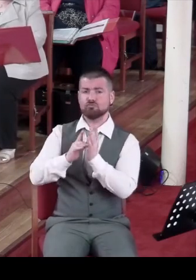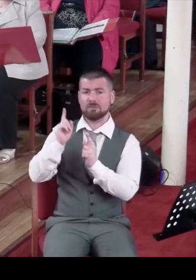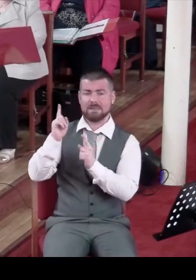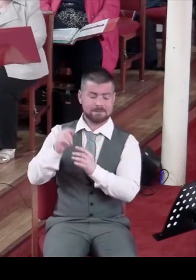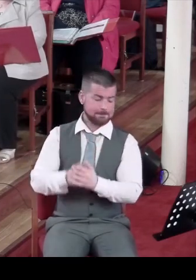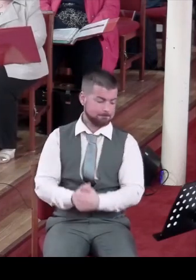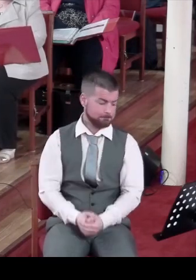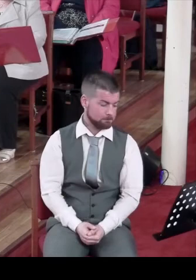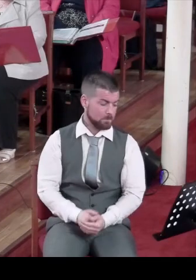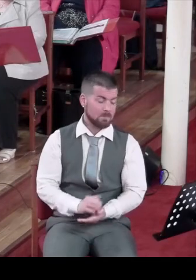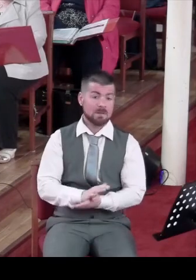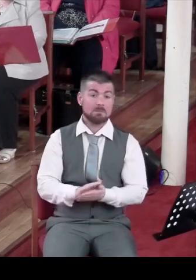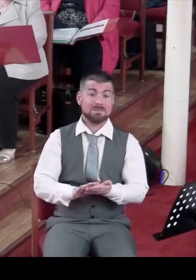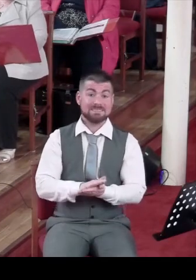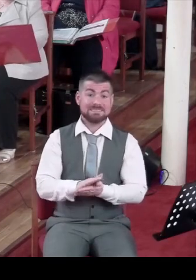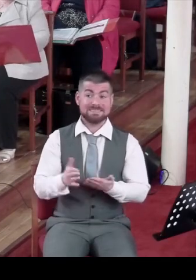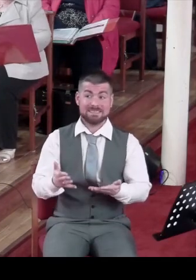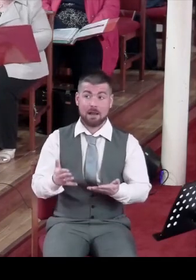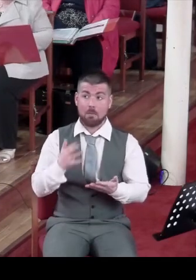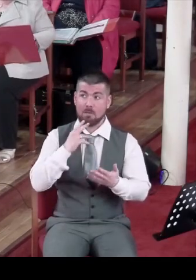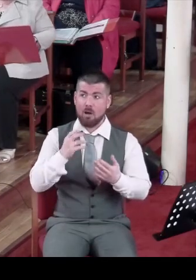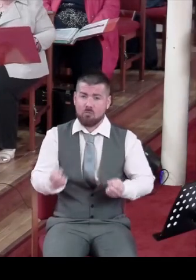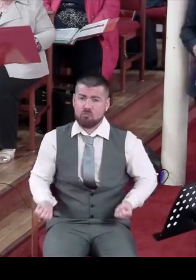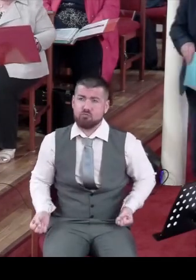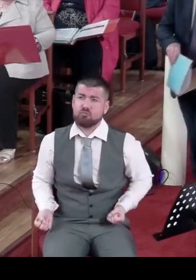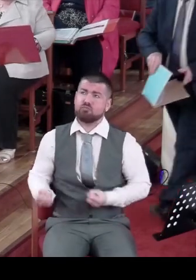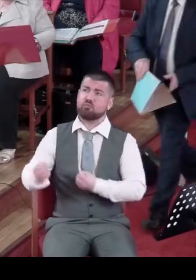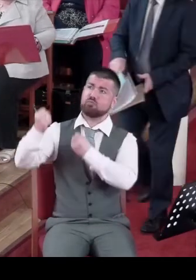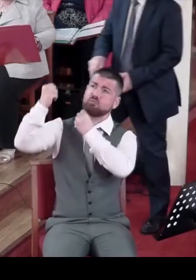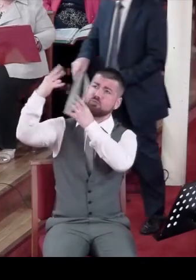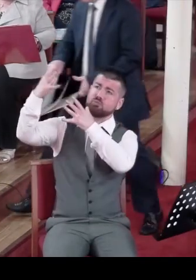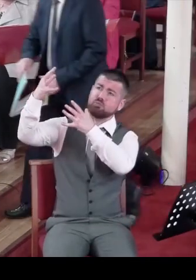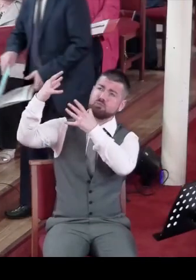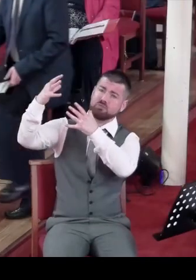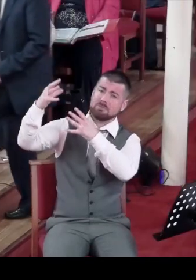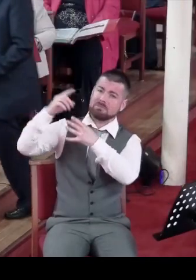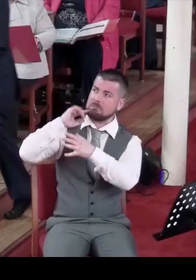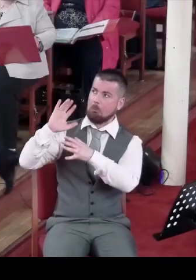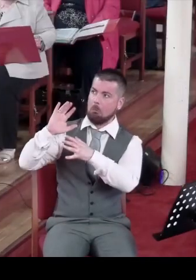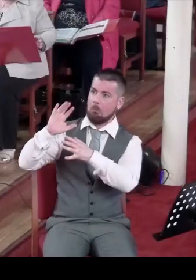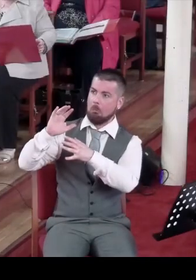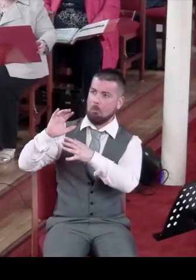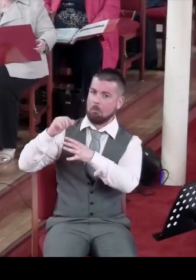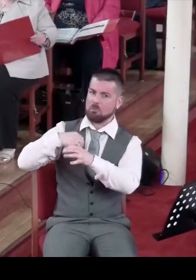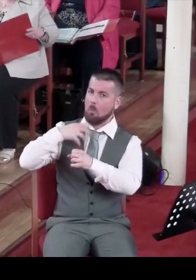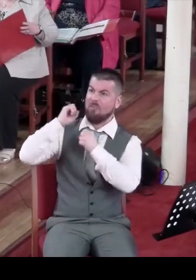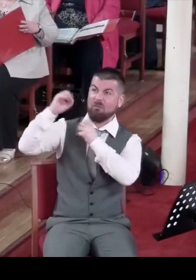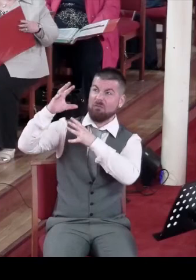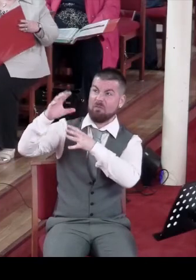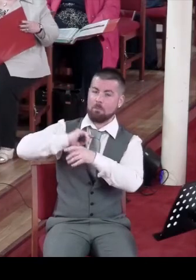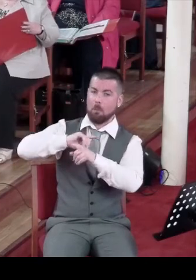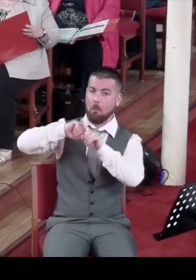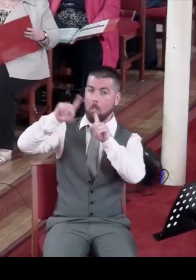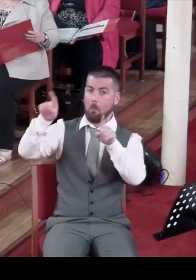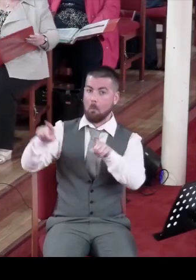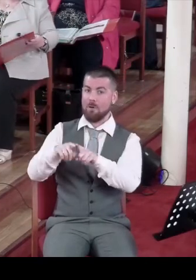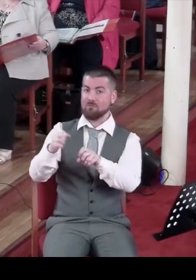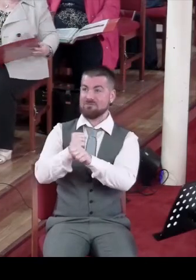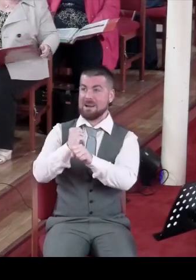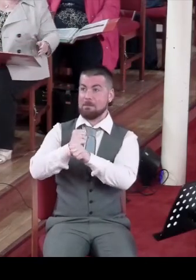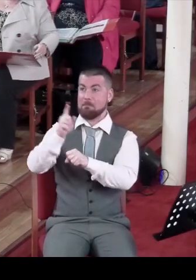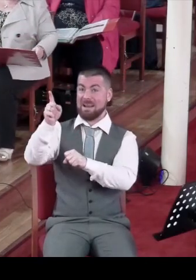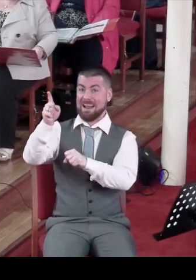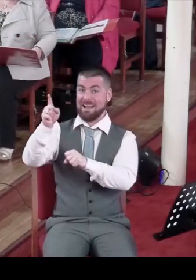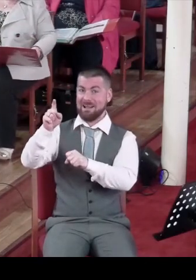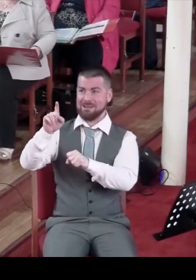really raise the roof. Well, maybe not raise the roof, because that window's nearly finished, and that's really the last thing to be